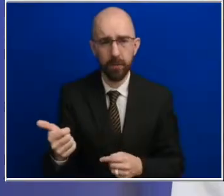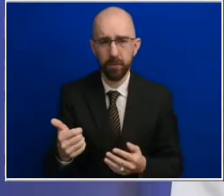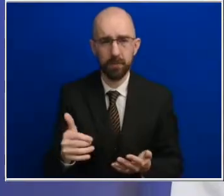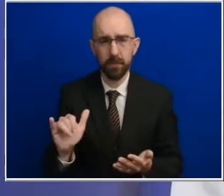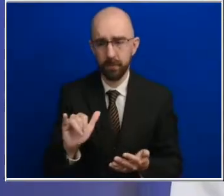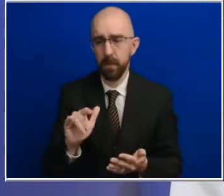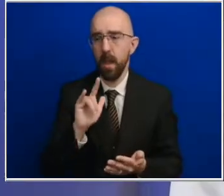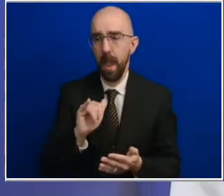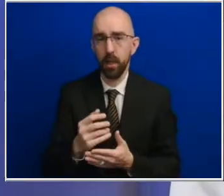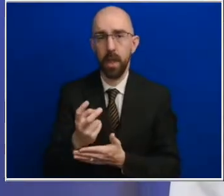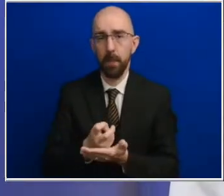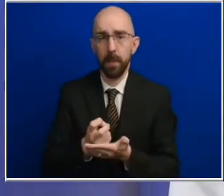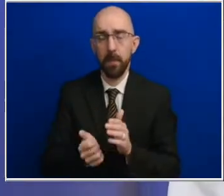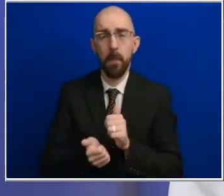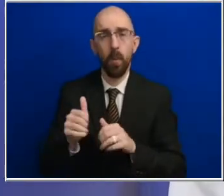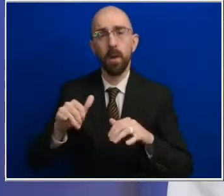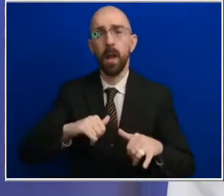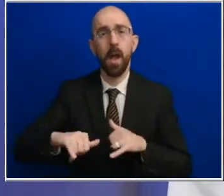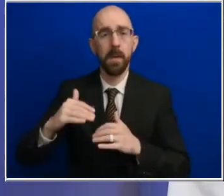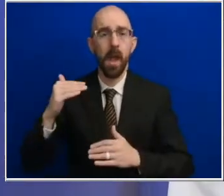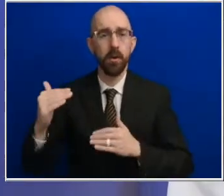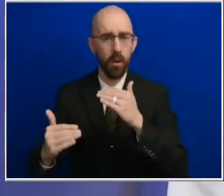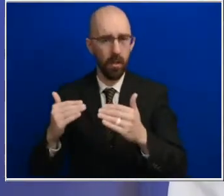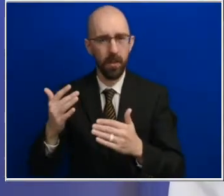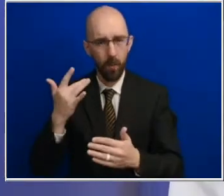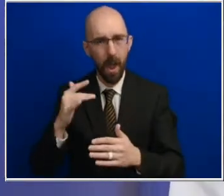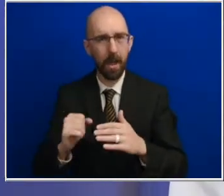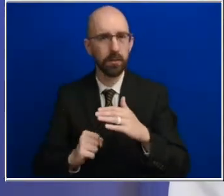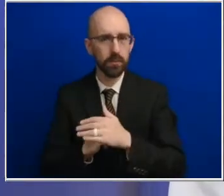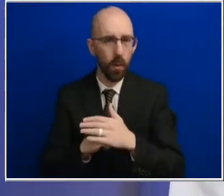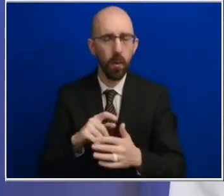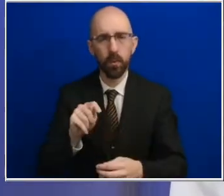most common in adulthood, and that's for reasons like strokes, tumors,